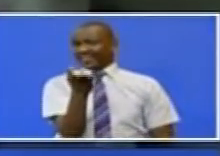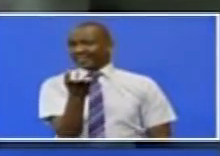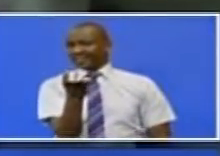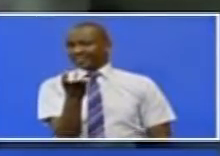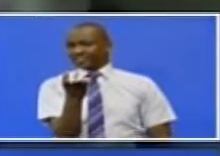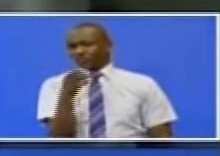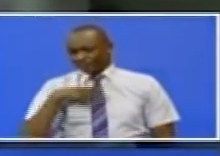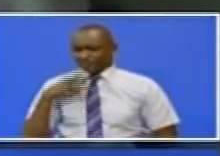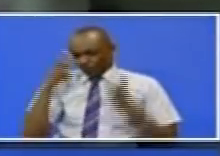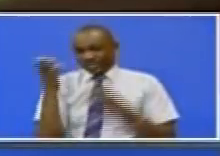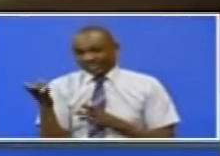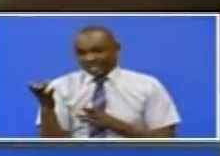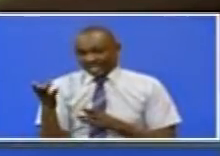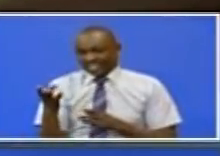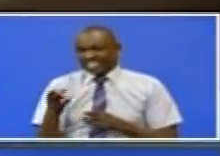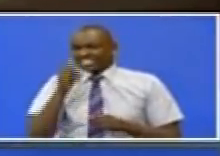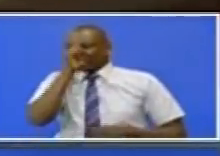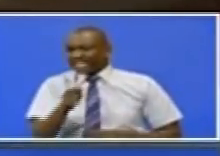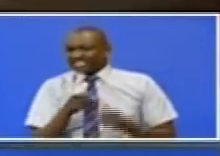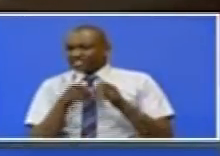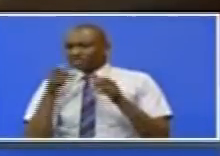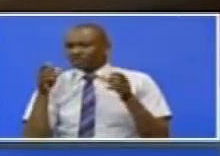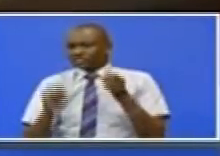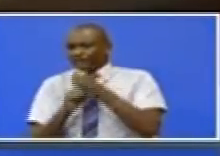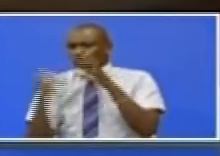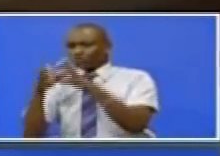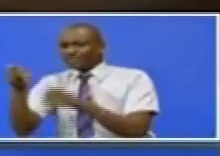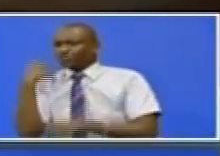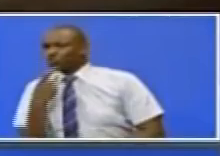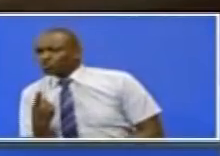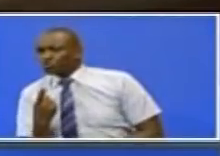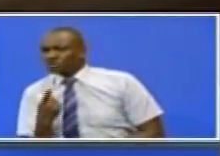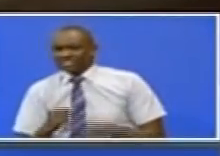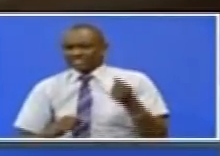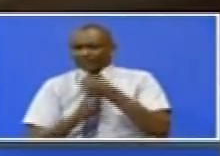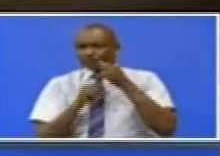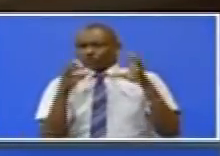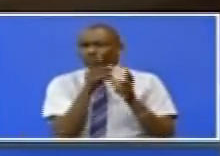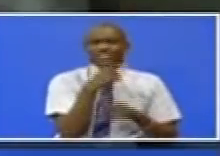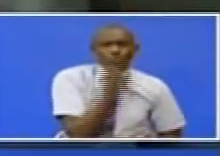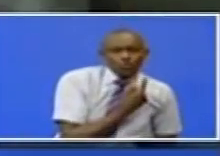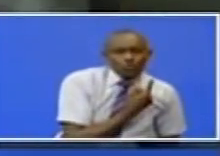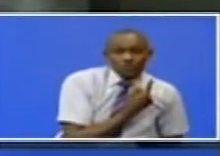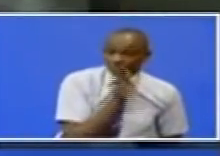Which judge leans towards this group? The people want me to be